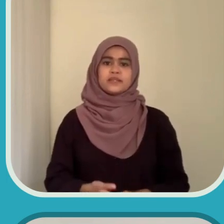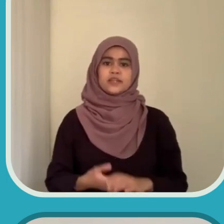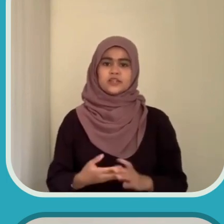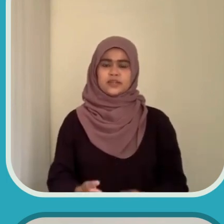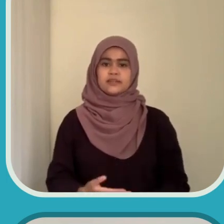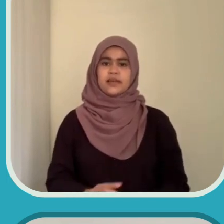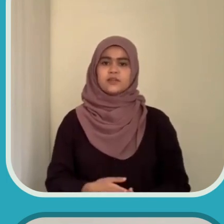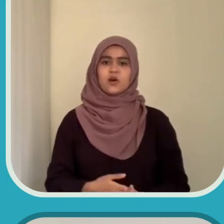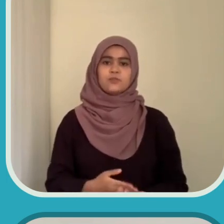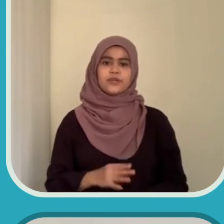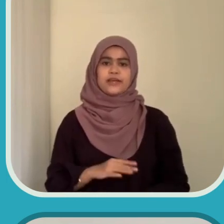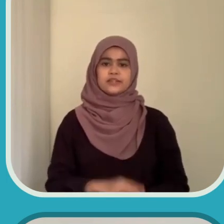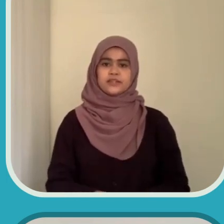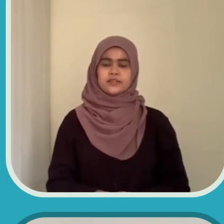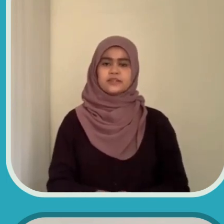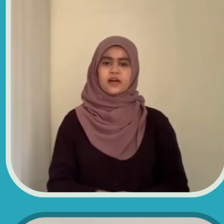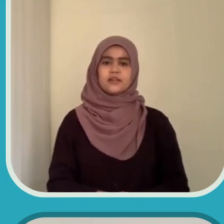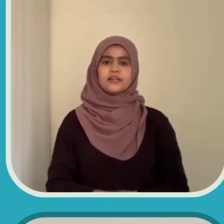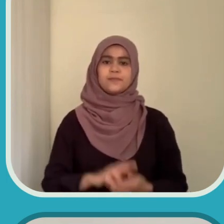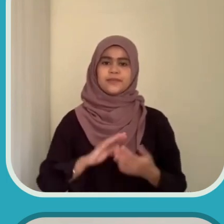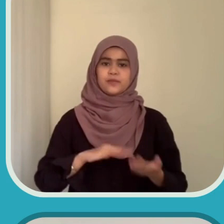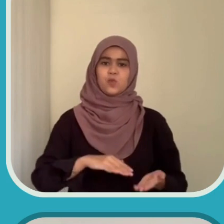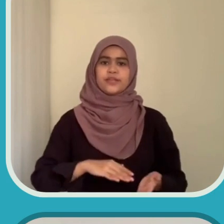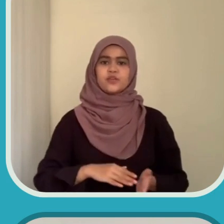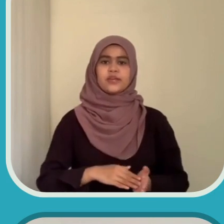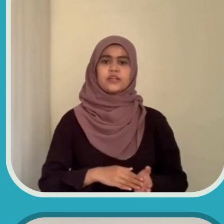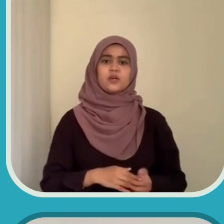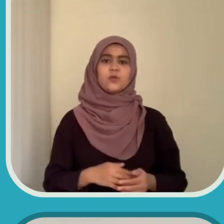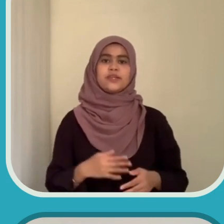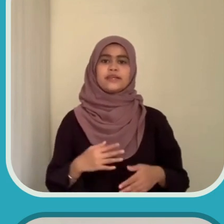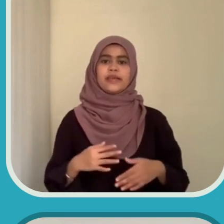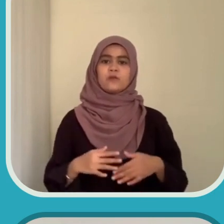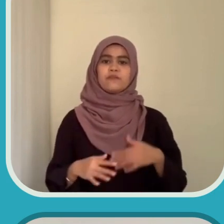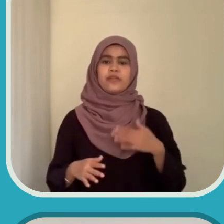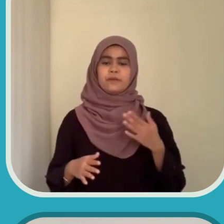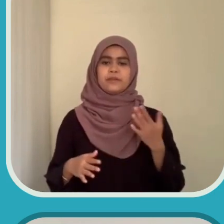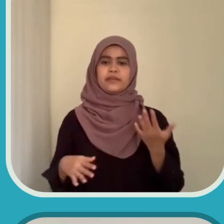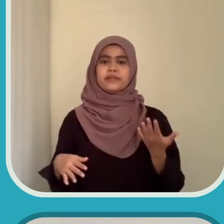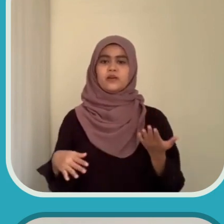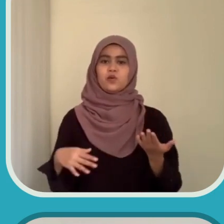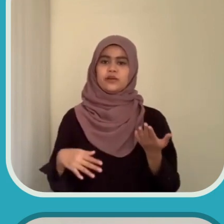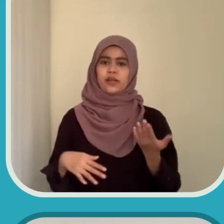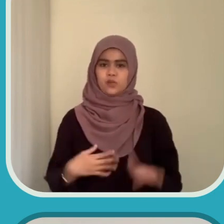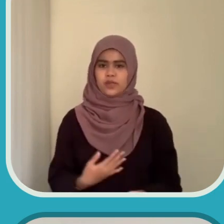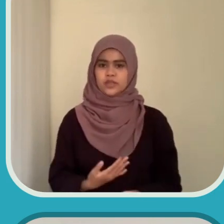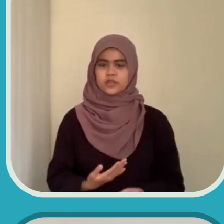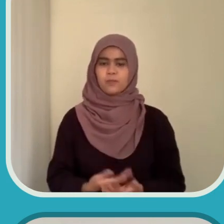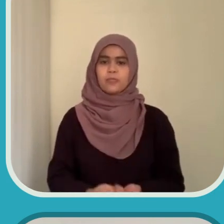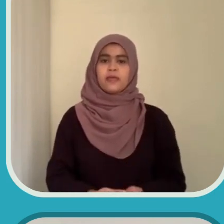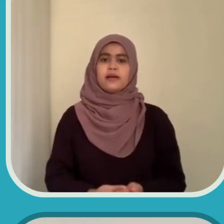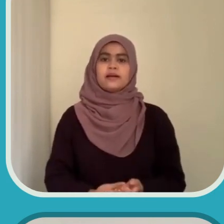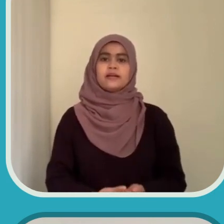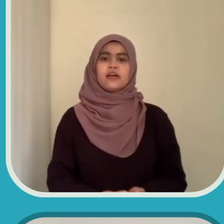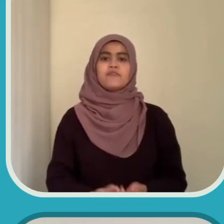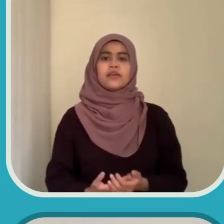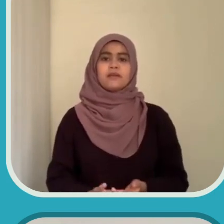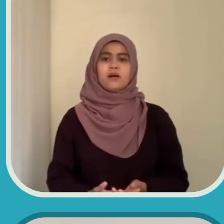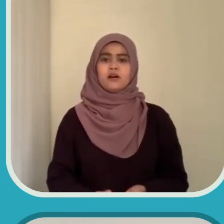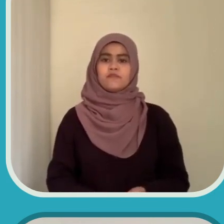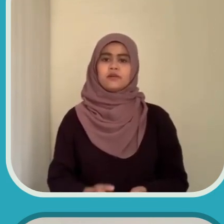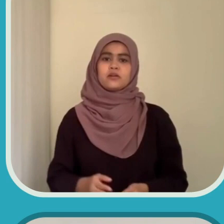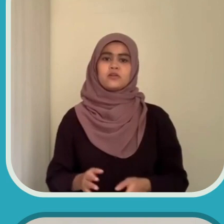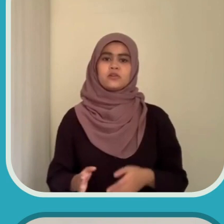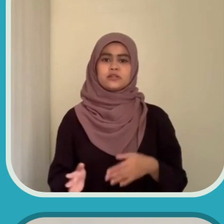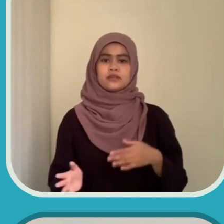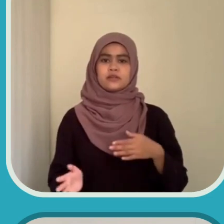People's connection and comprehensions are deepened when you can communicate with them in their own language. A lifetime